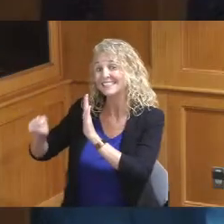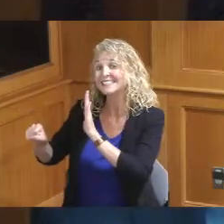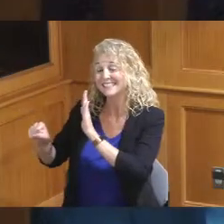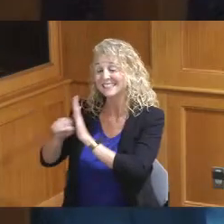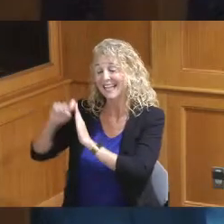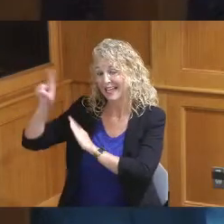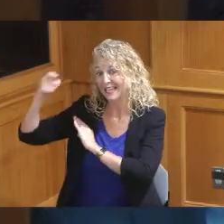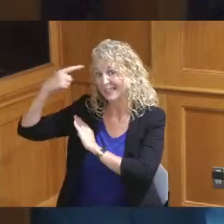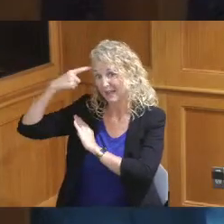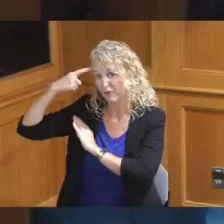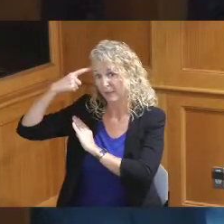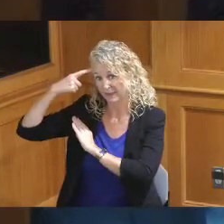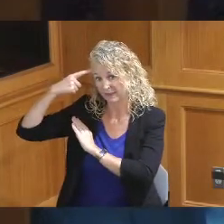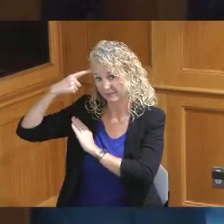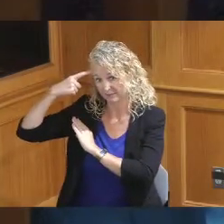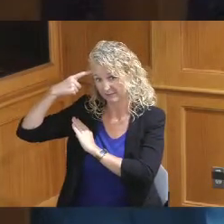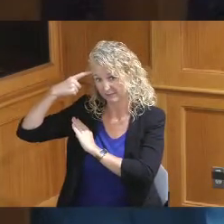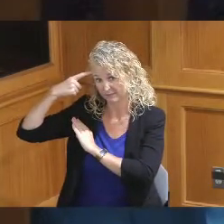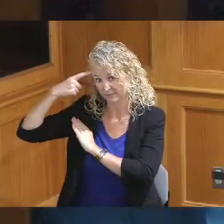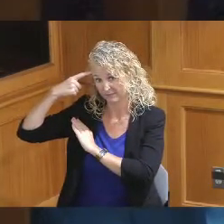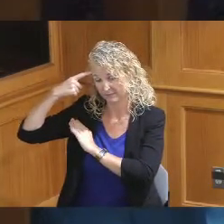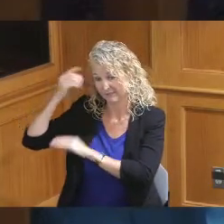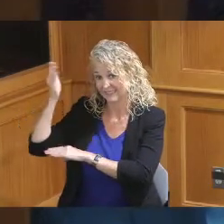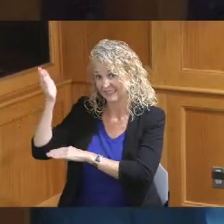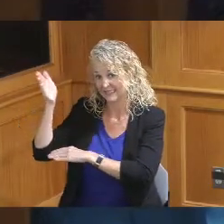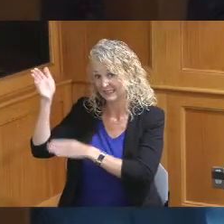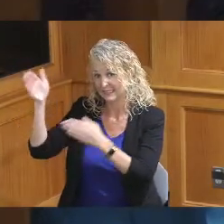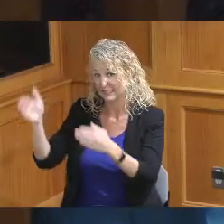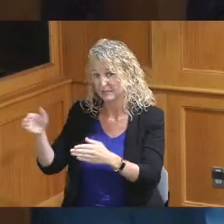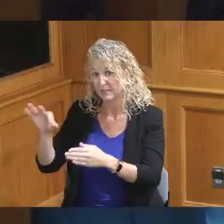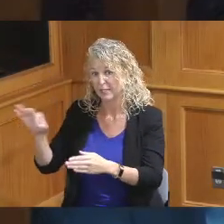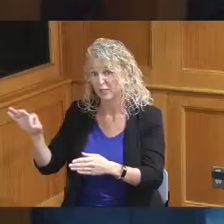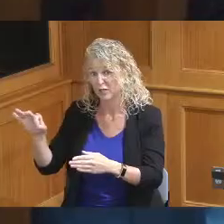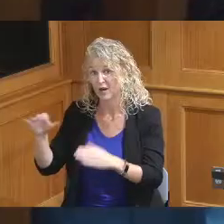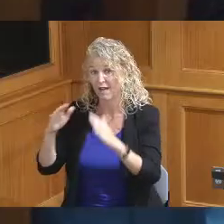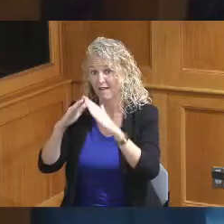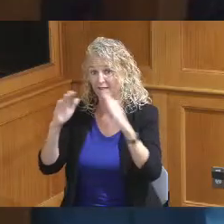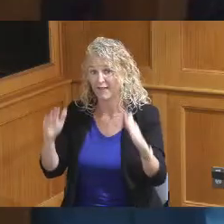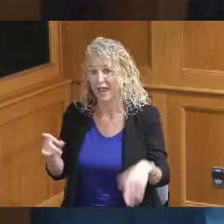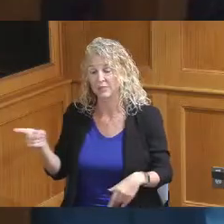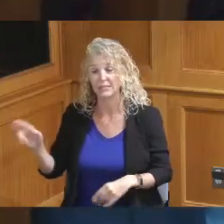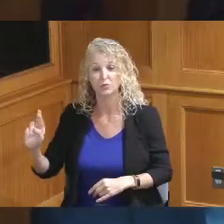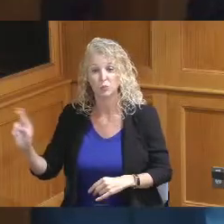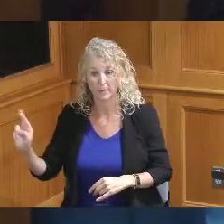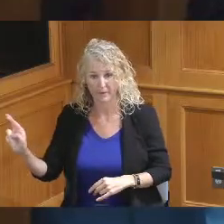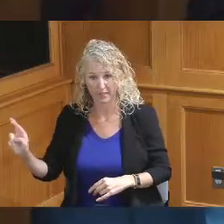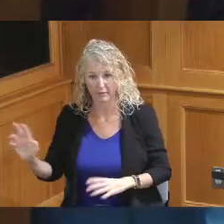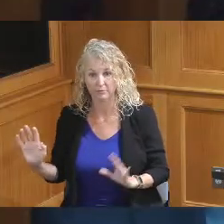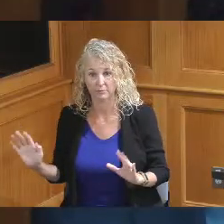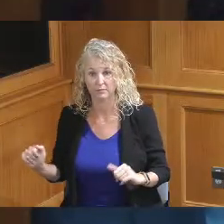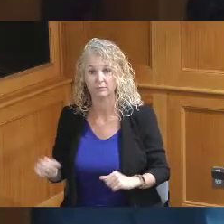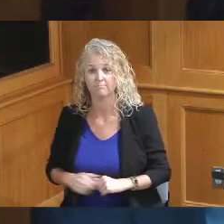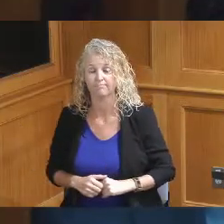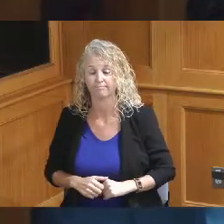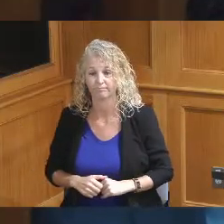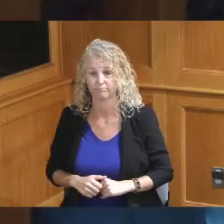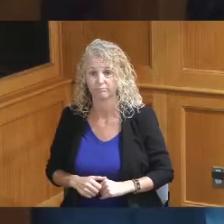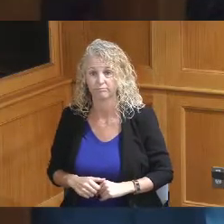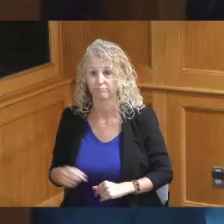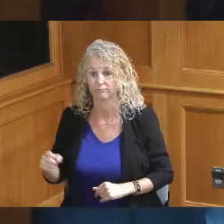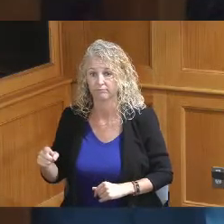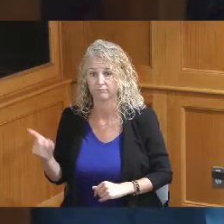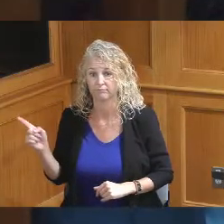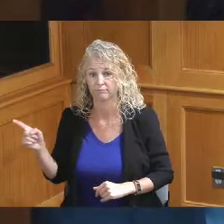state Speaker of the House, so this ain't a Democrat Republican, because he's Republican. He on